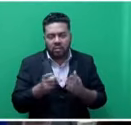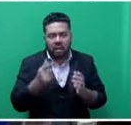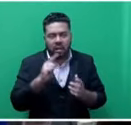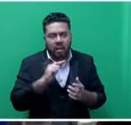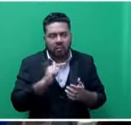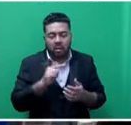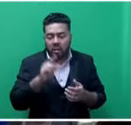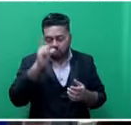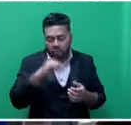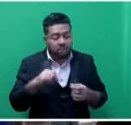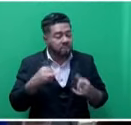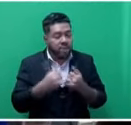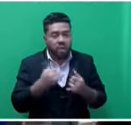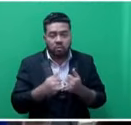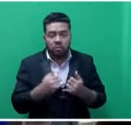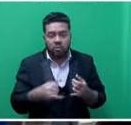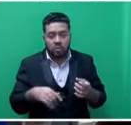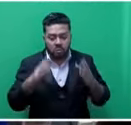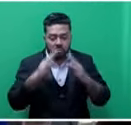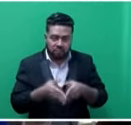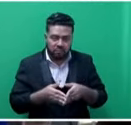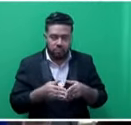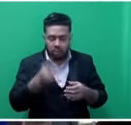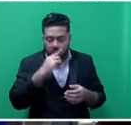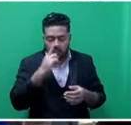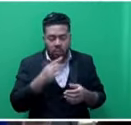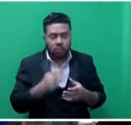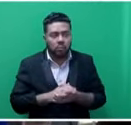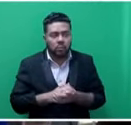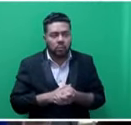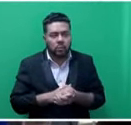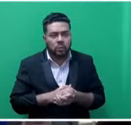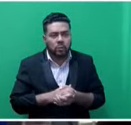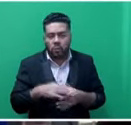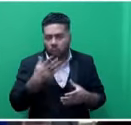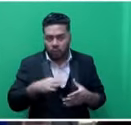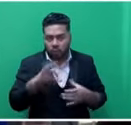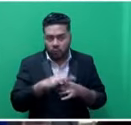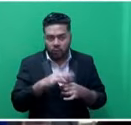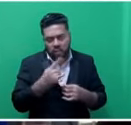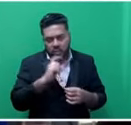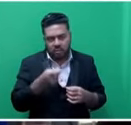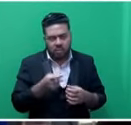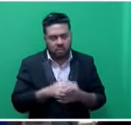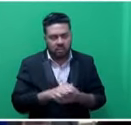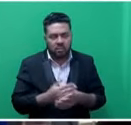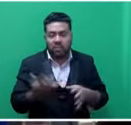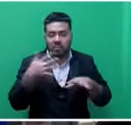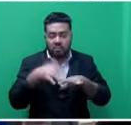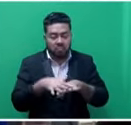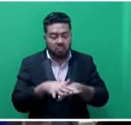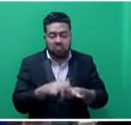which were detrimental to our final vote count. Even the mainstream media could not point out that these are fake